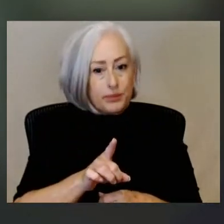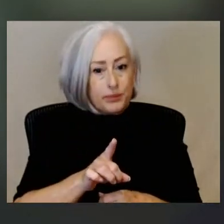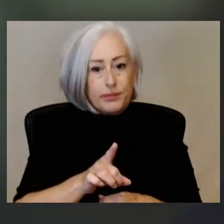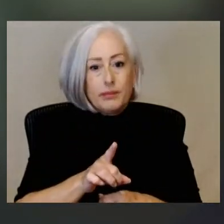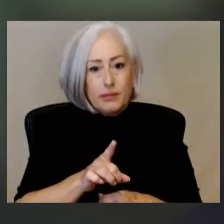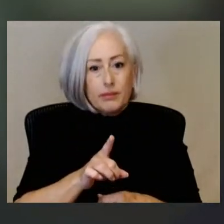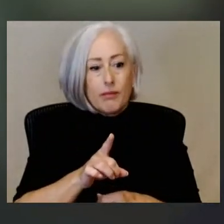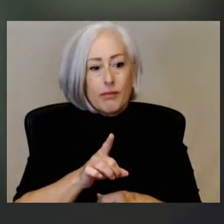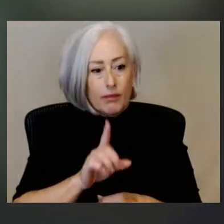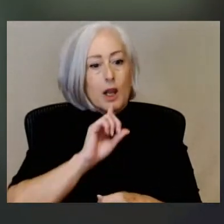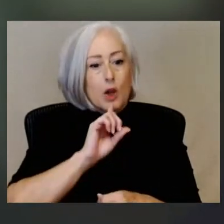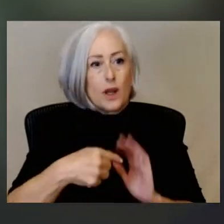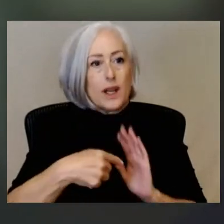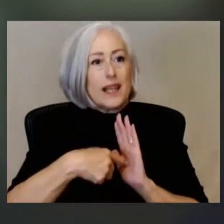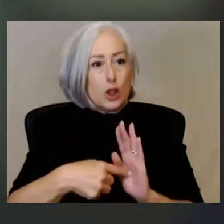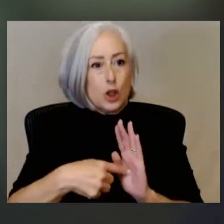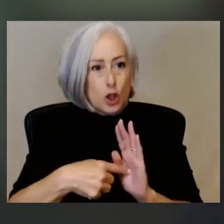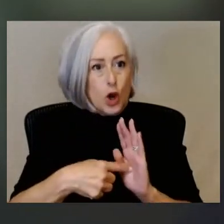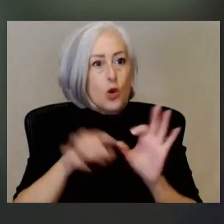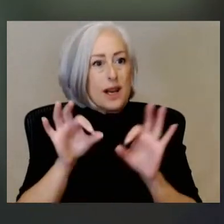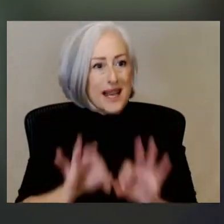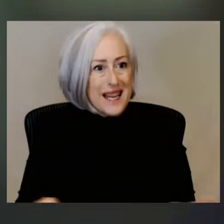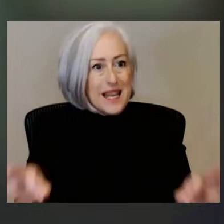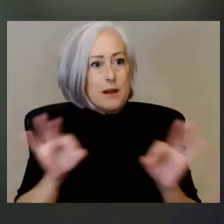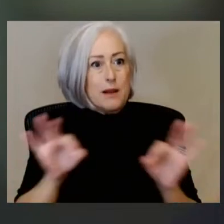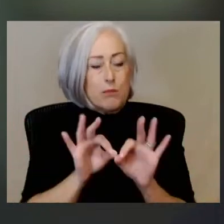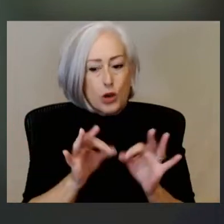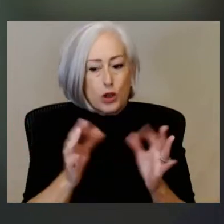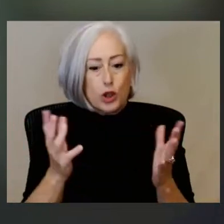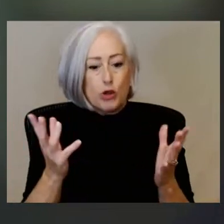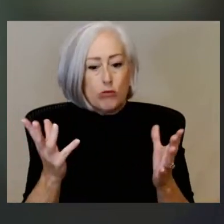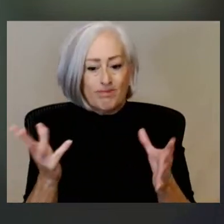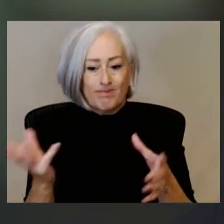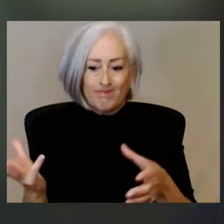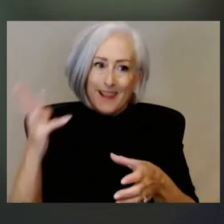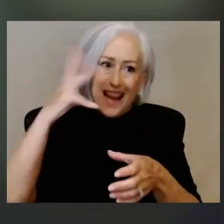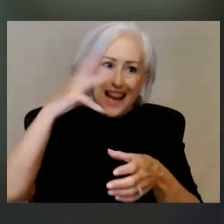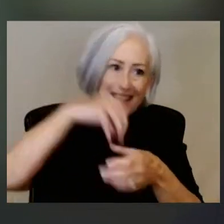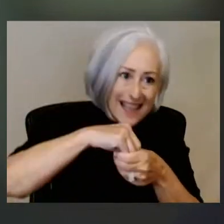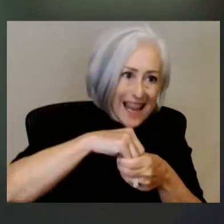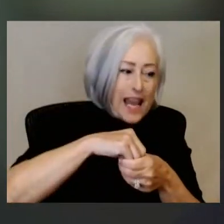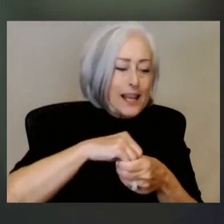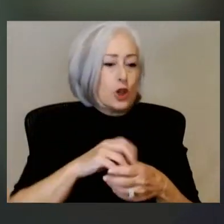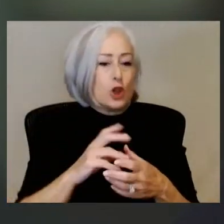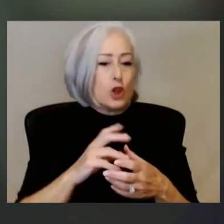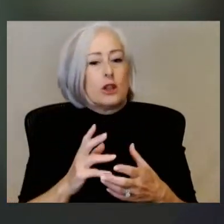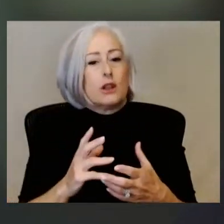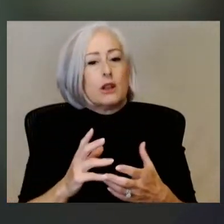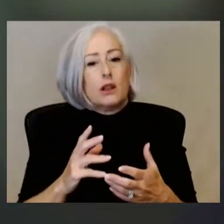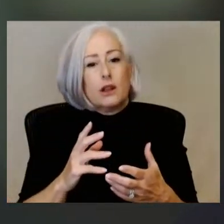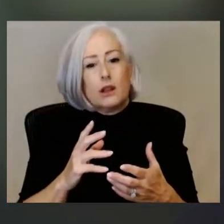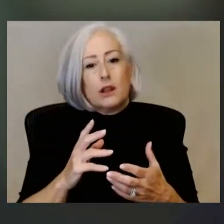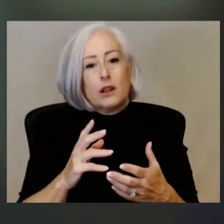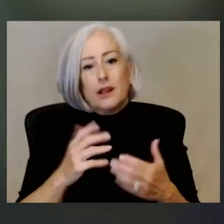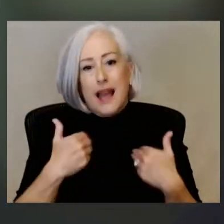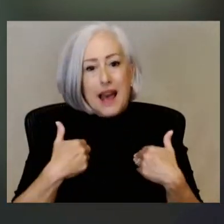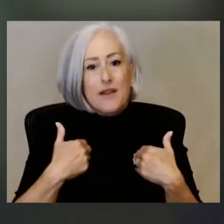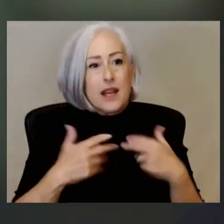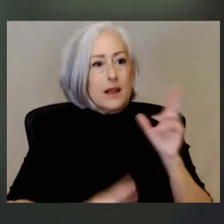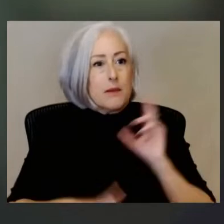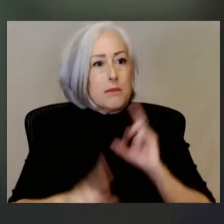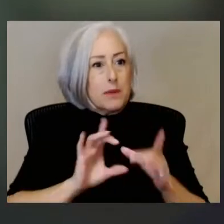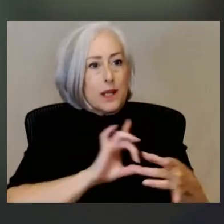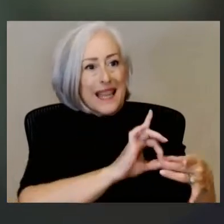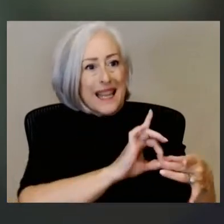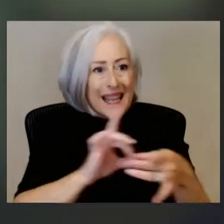the importance of engagement and keeping people fully connected to